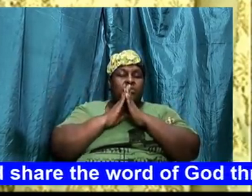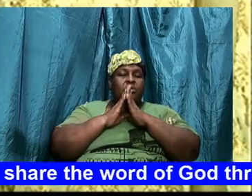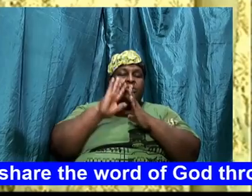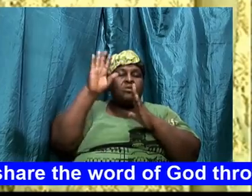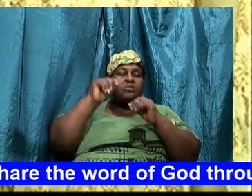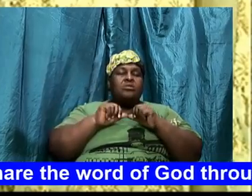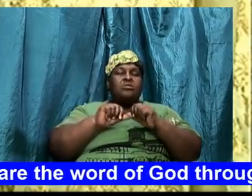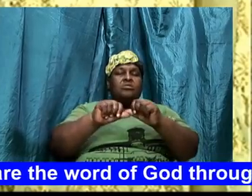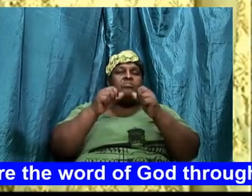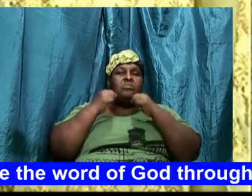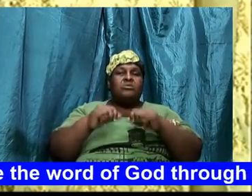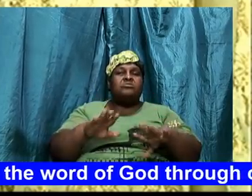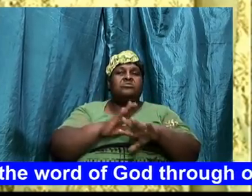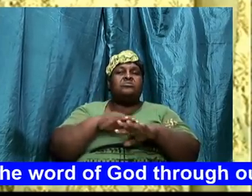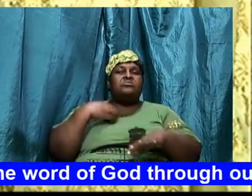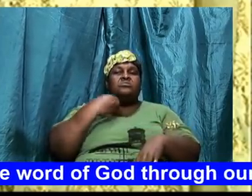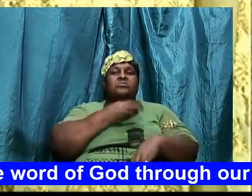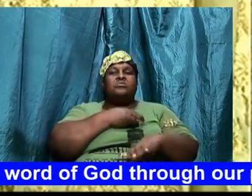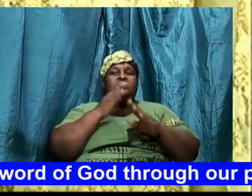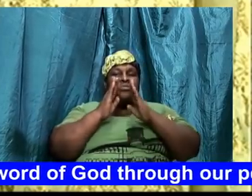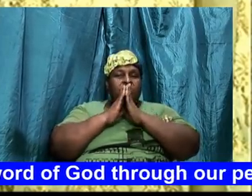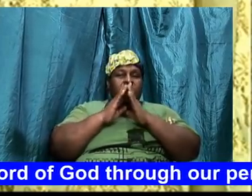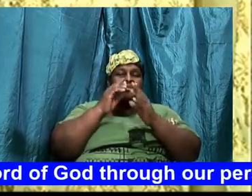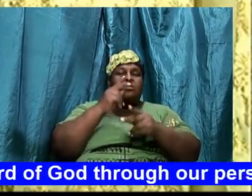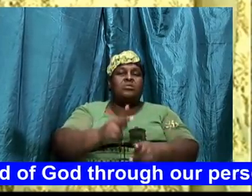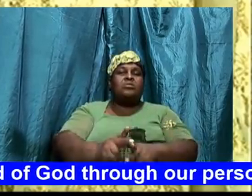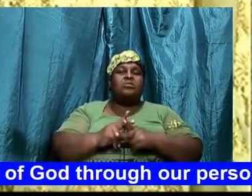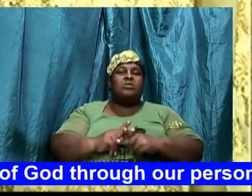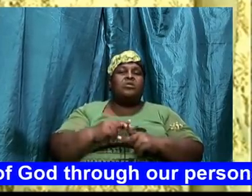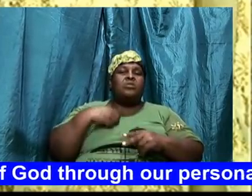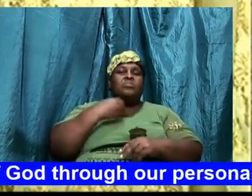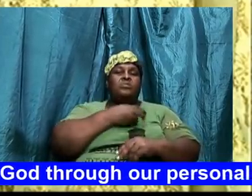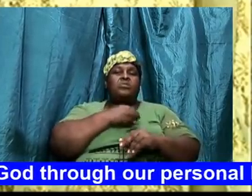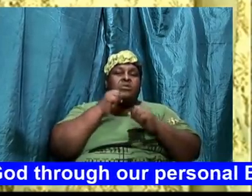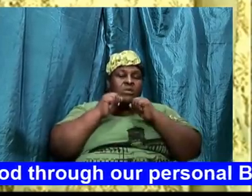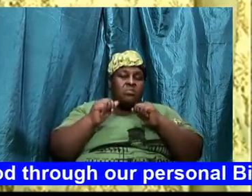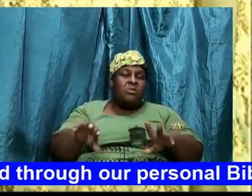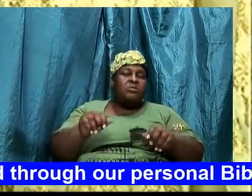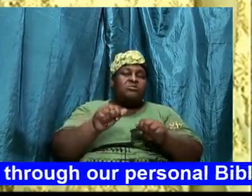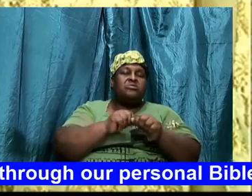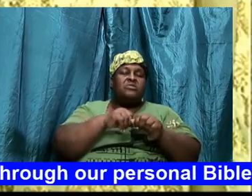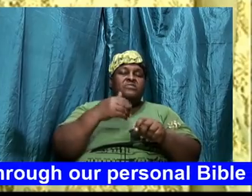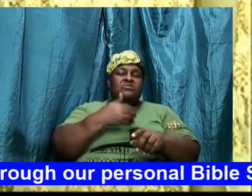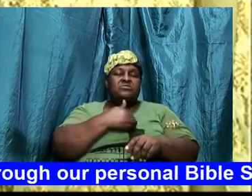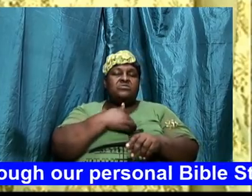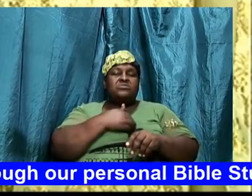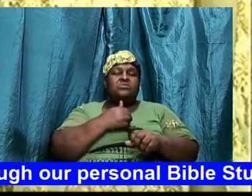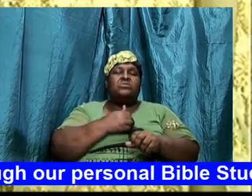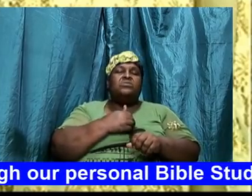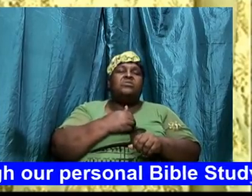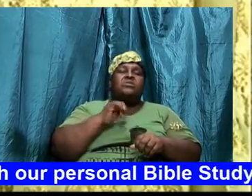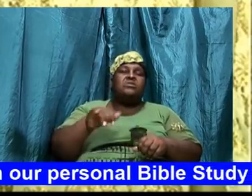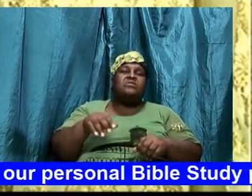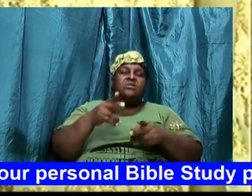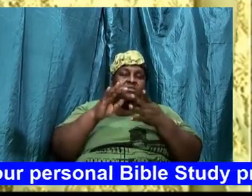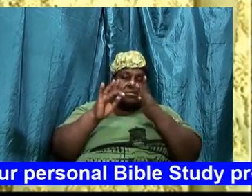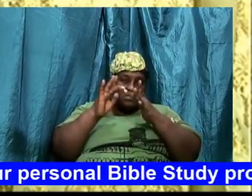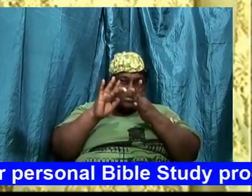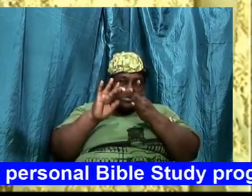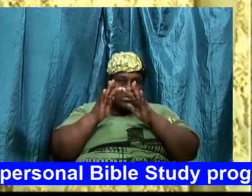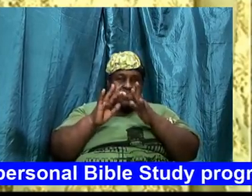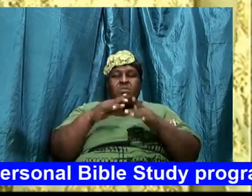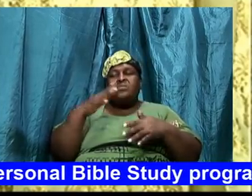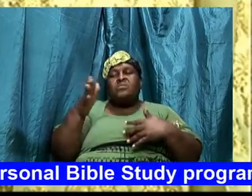continued blessing on us, and we pray that you will keep us. Bless, Lord, every soul that tune in, Lord, whether it be